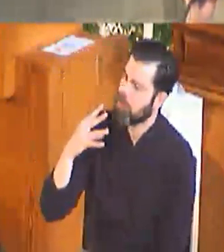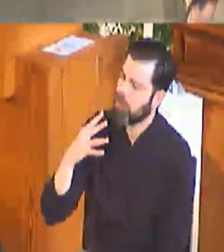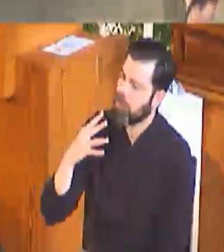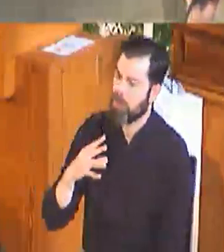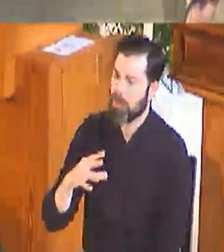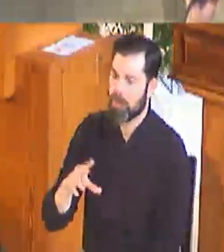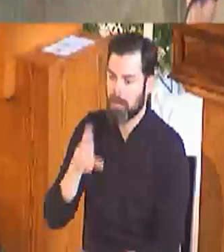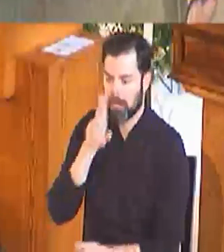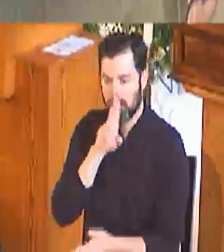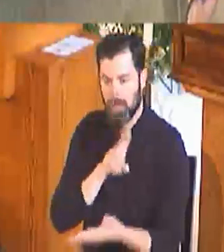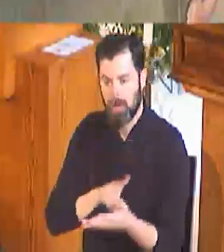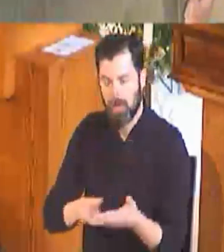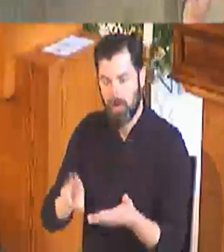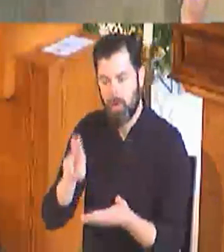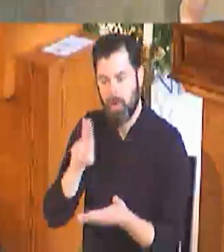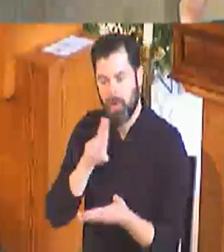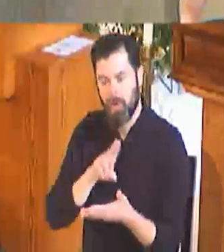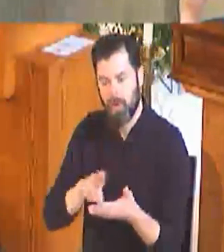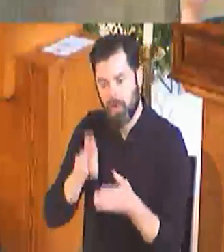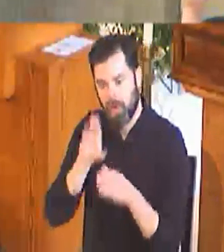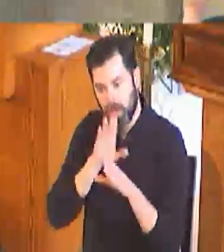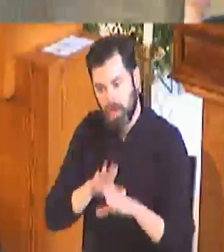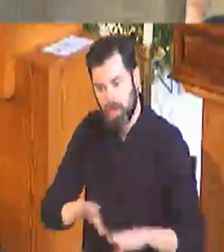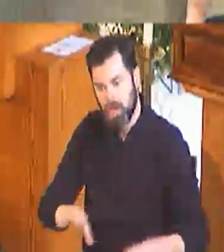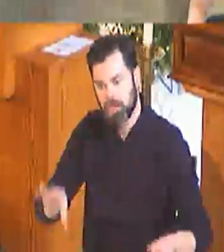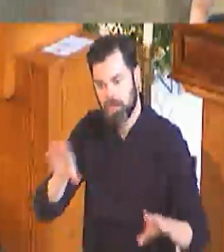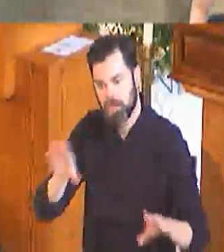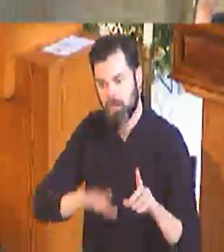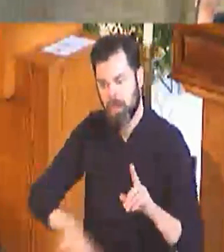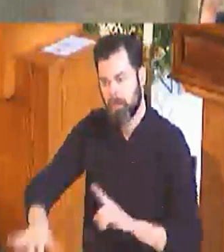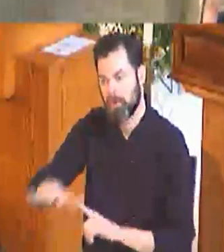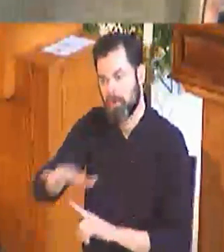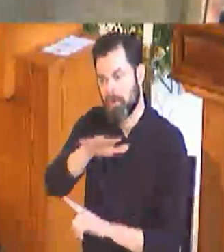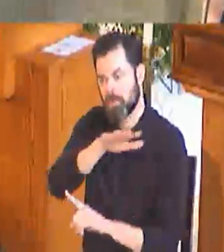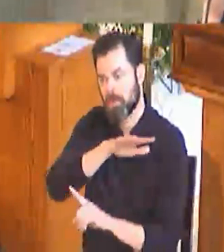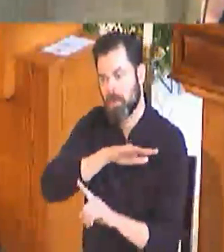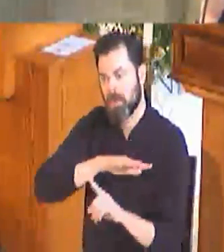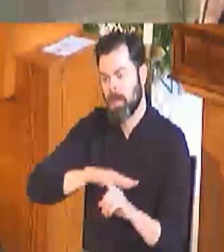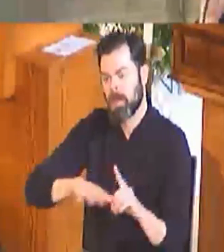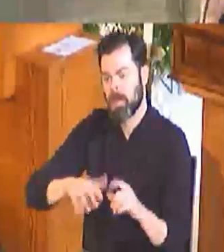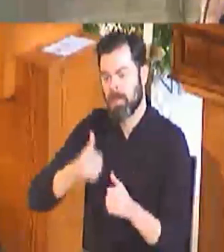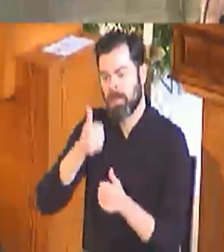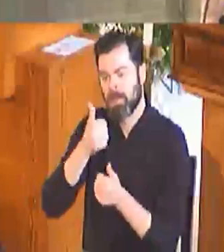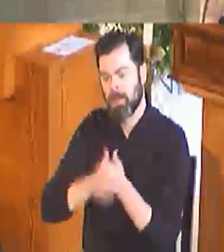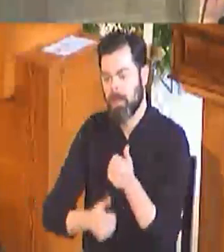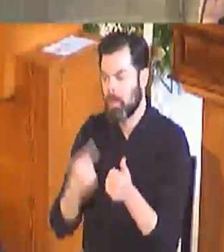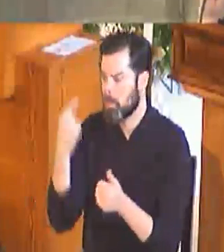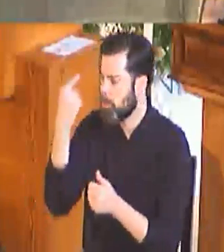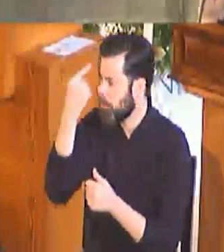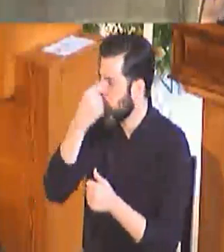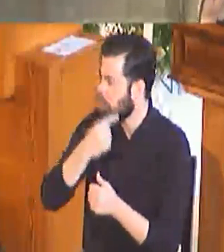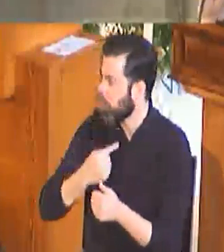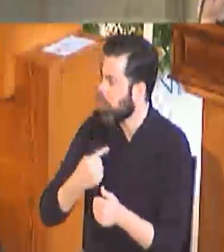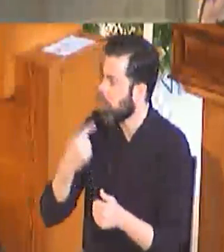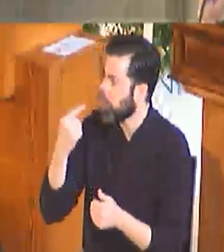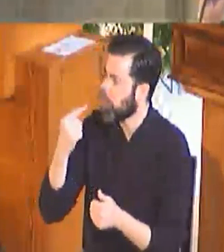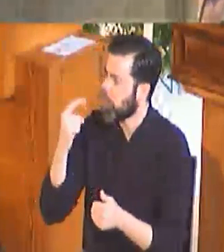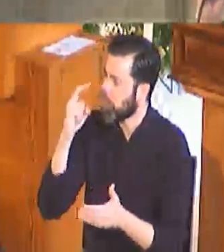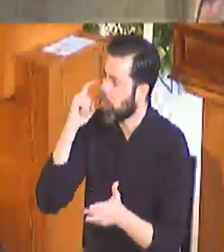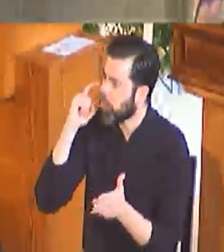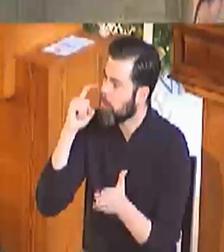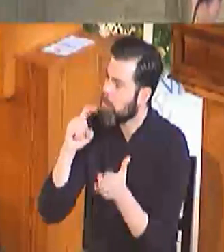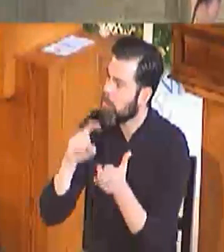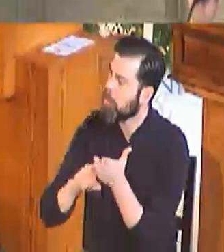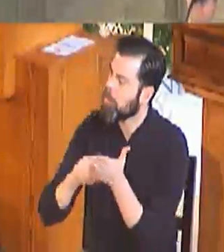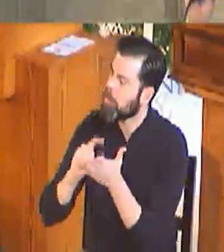grace. There's a holy hush around us. I see glory